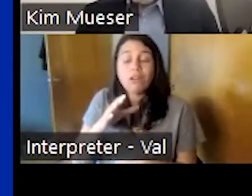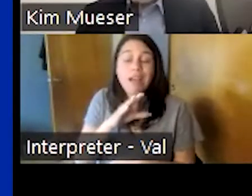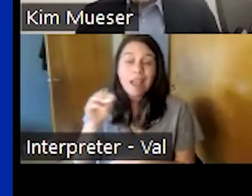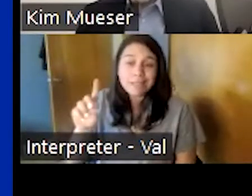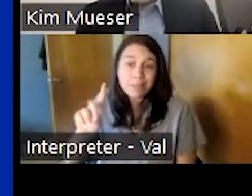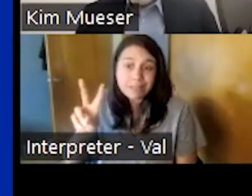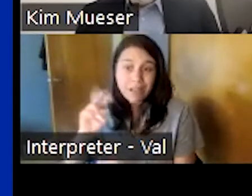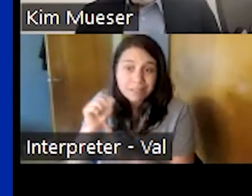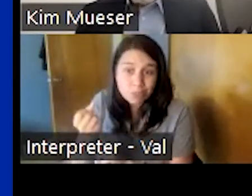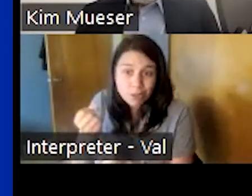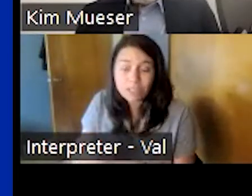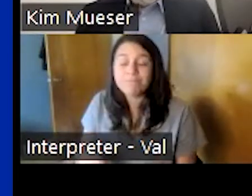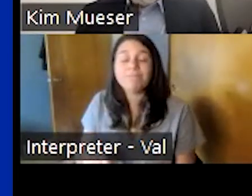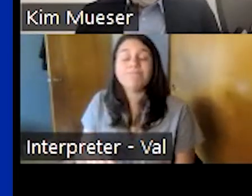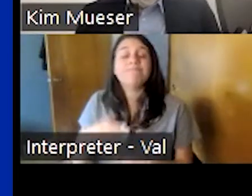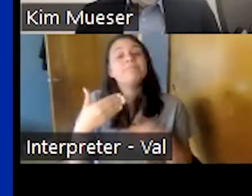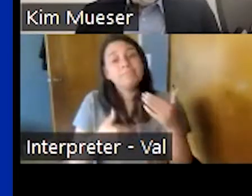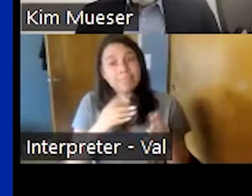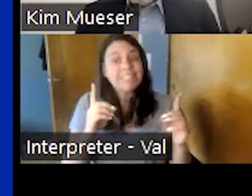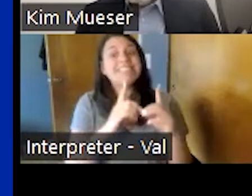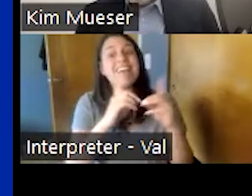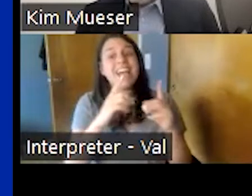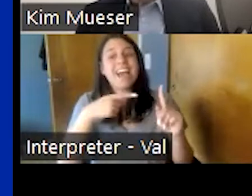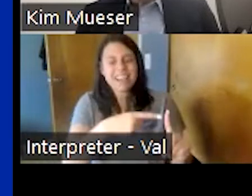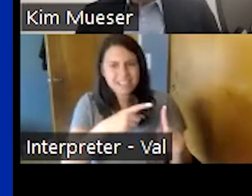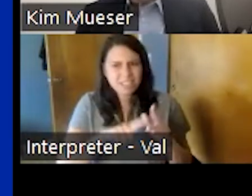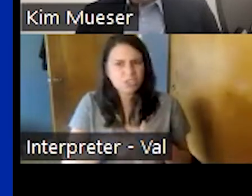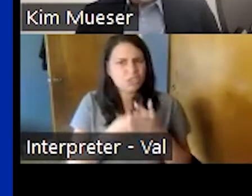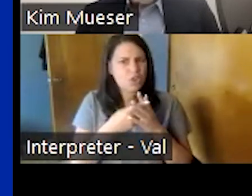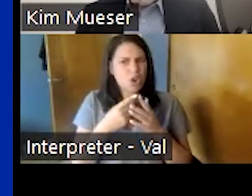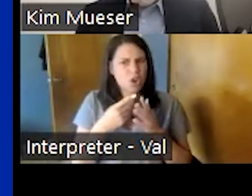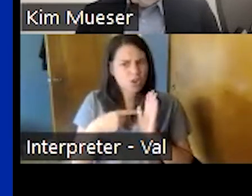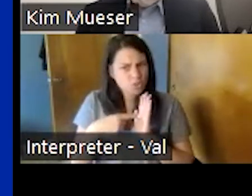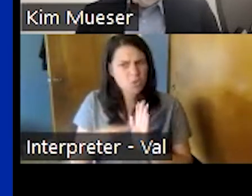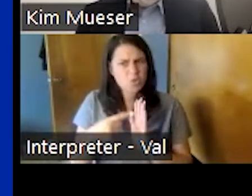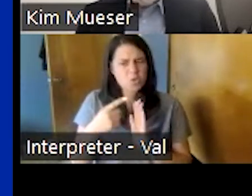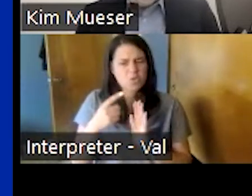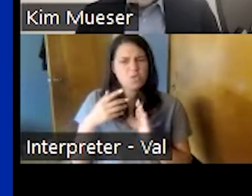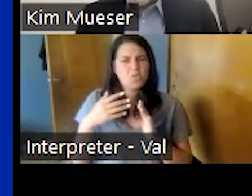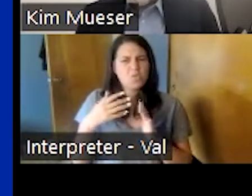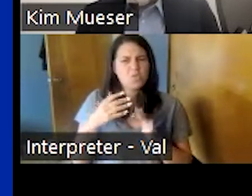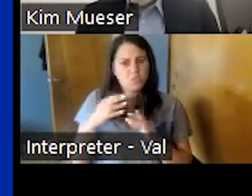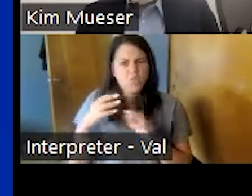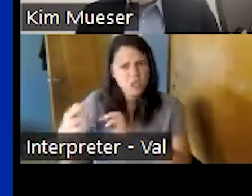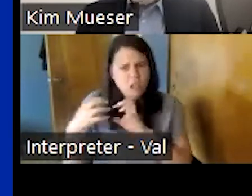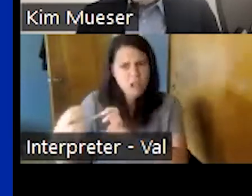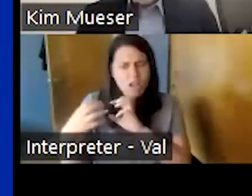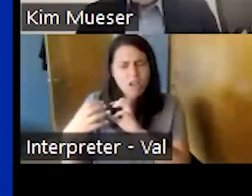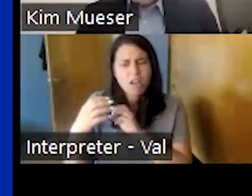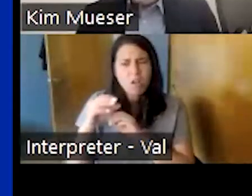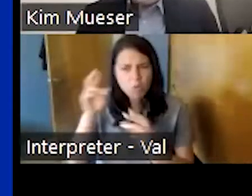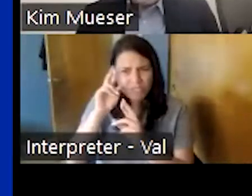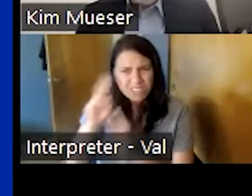begins dating somebody. At a particular point, he's beginning to show a certain level of disrespect to her. She's anxious, is wondering if